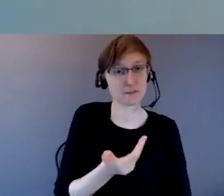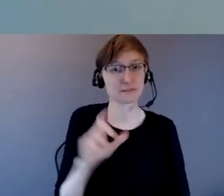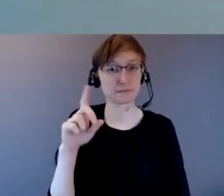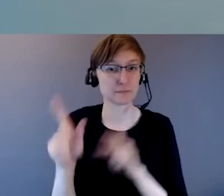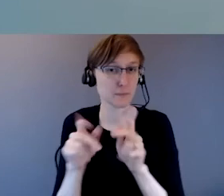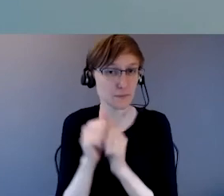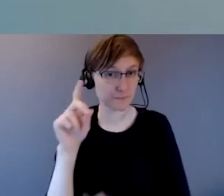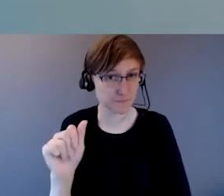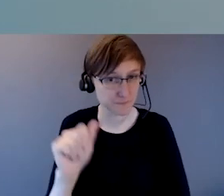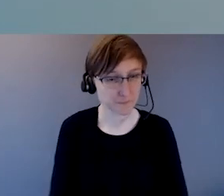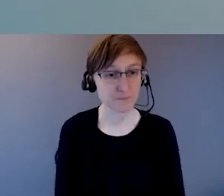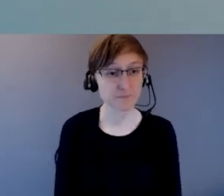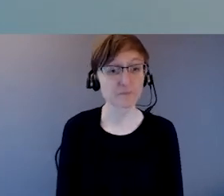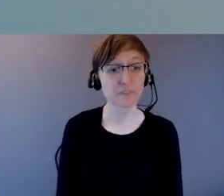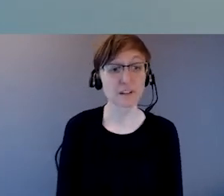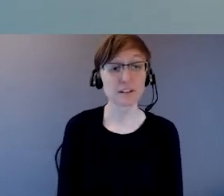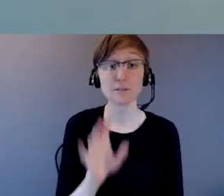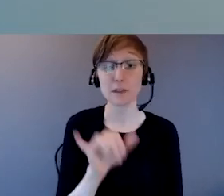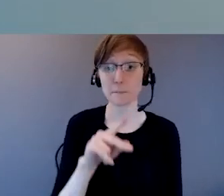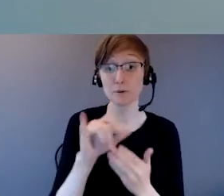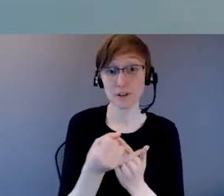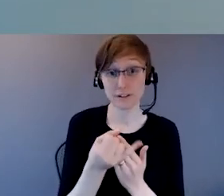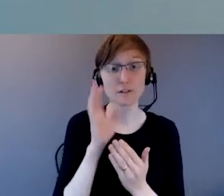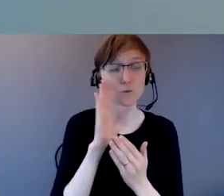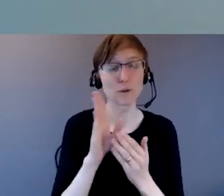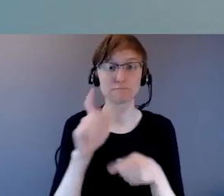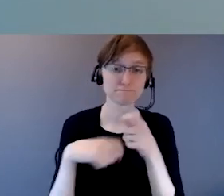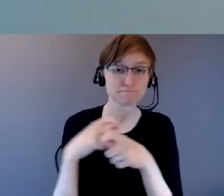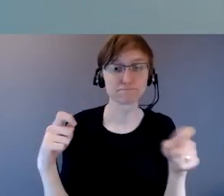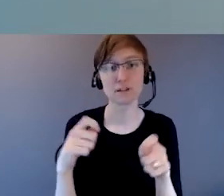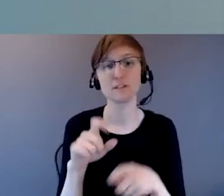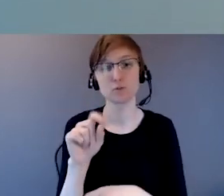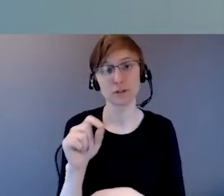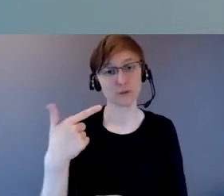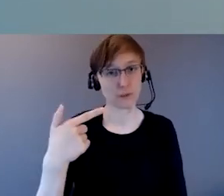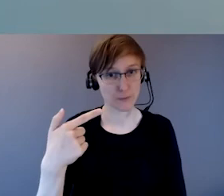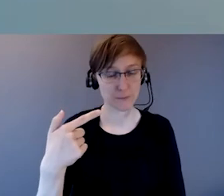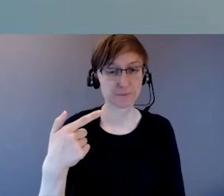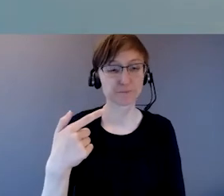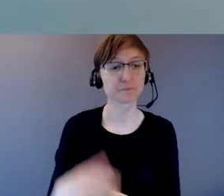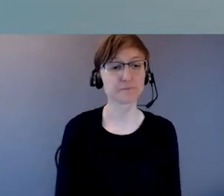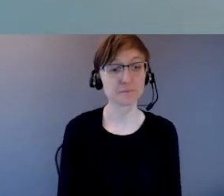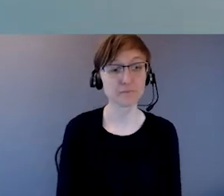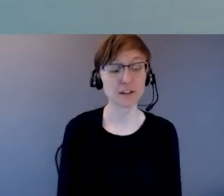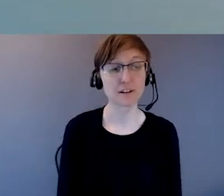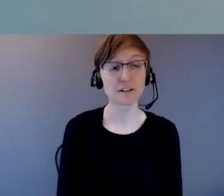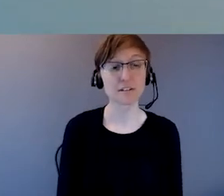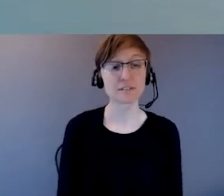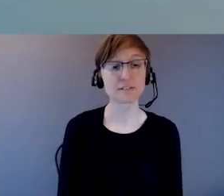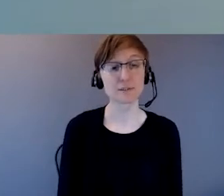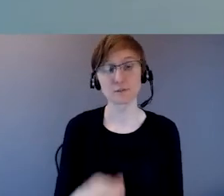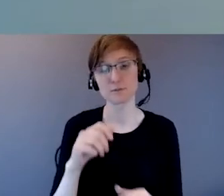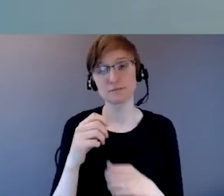The project will end at the end of 2021, and we have provincial coordinators in each of the